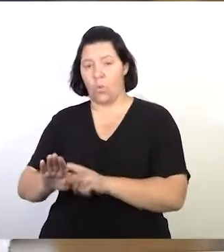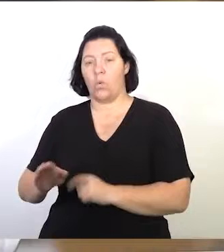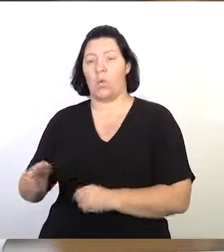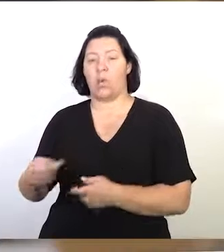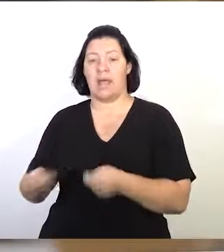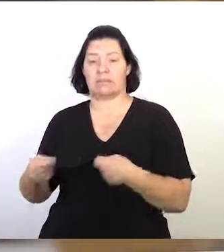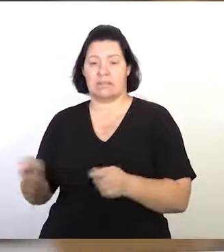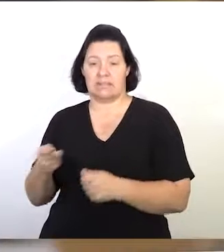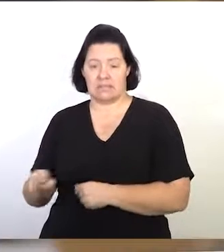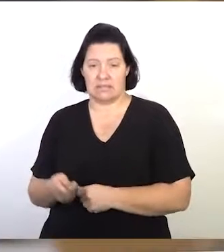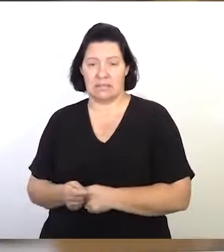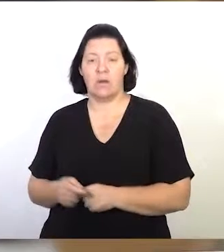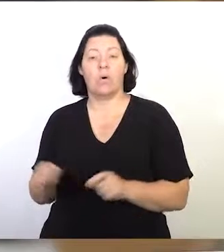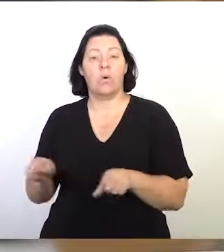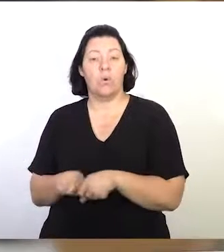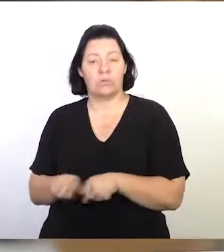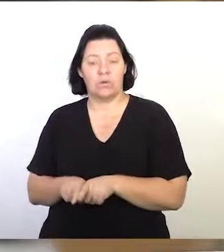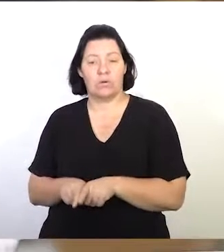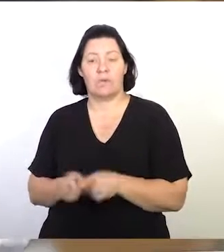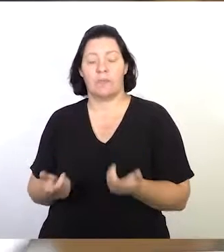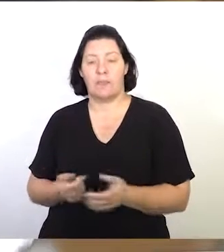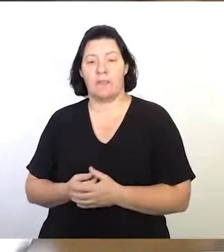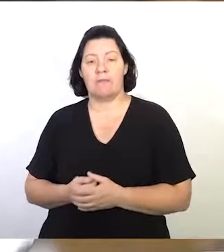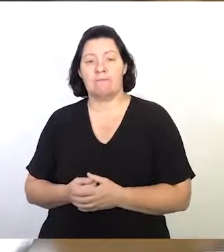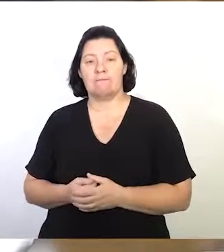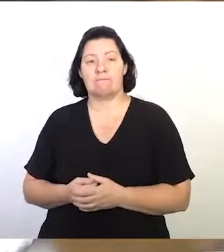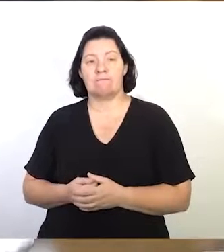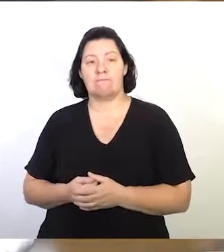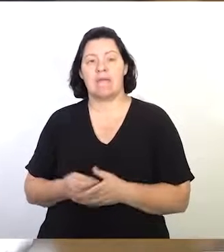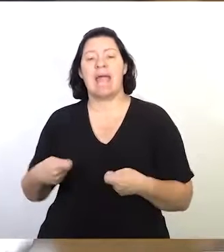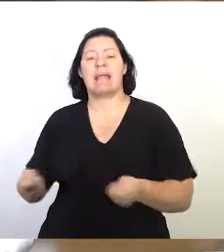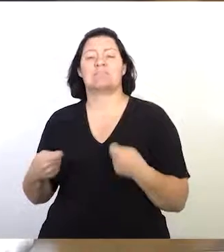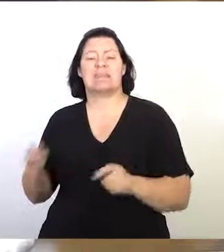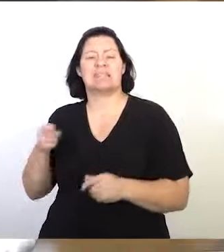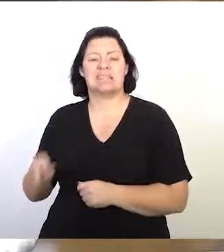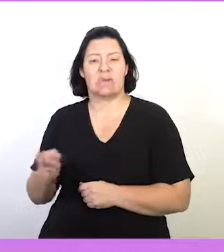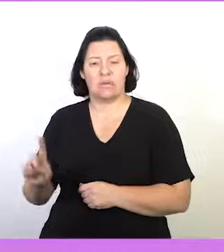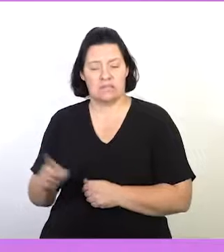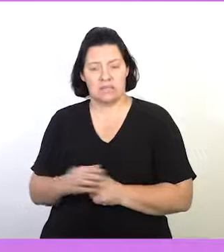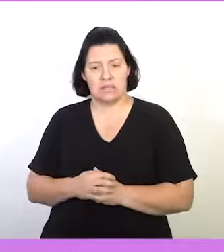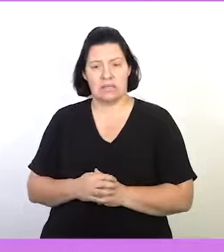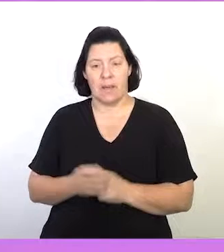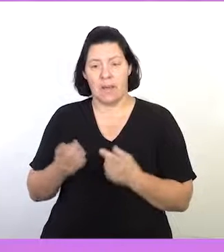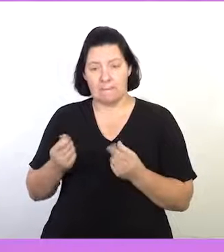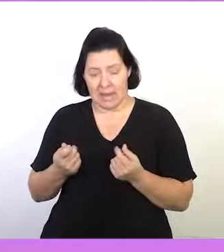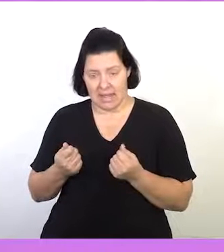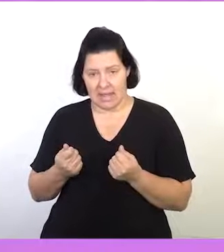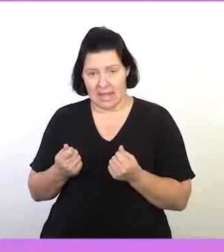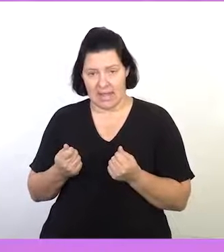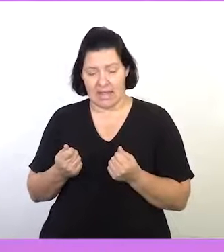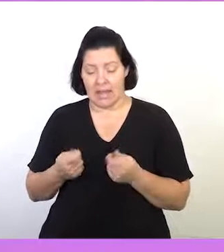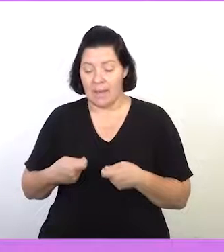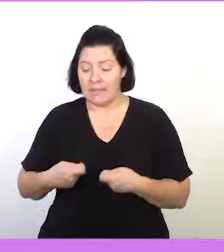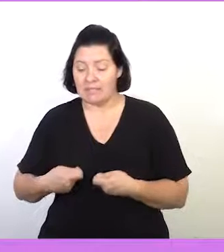expenditure, sometimes also referred to expenses. So what is an expense? That is money being spent